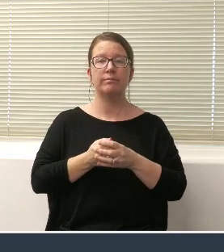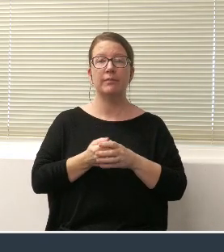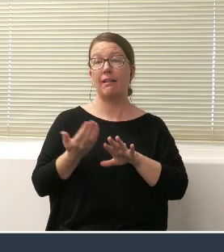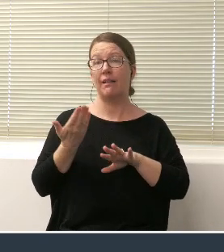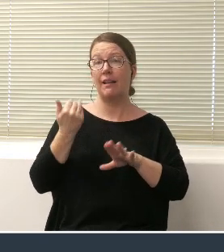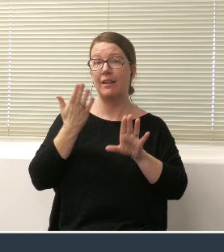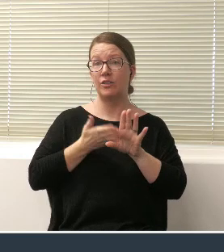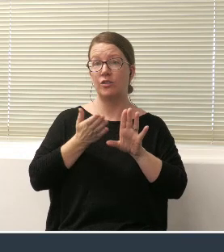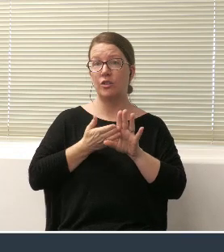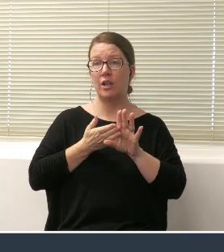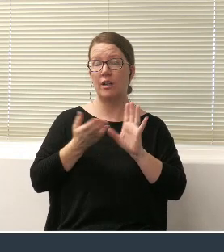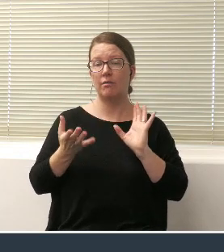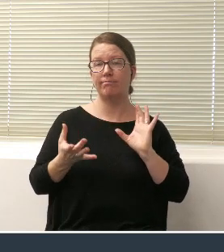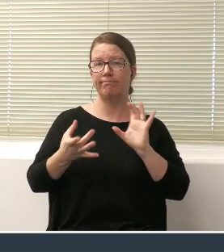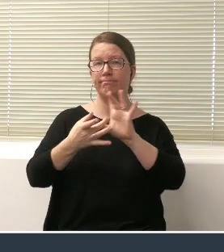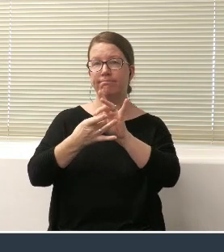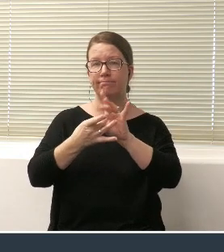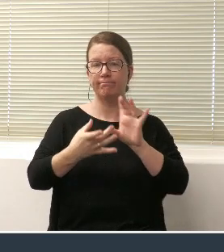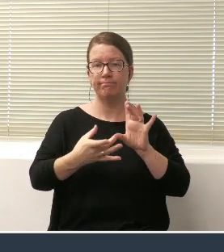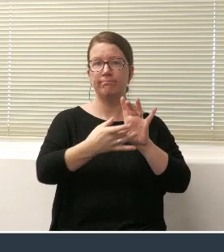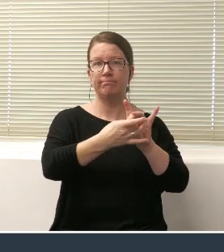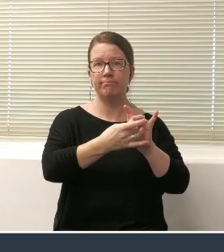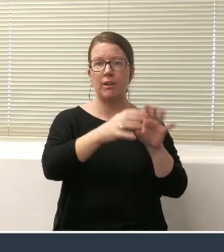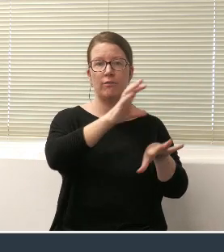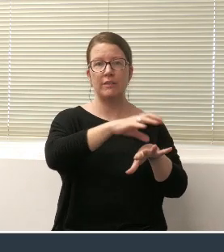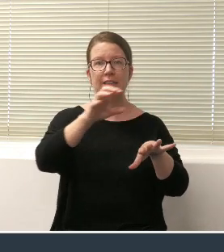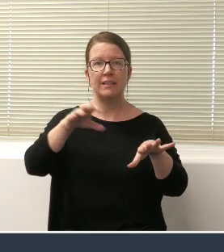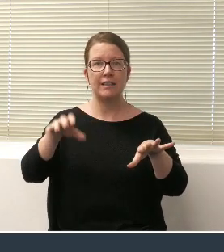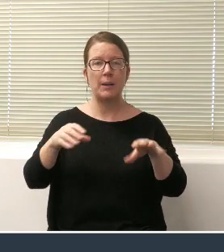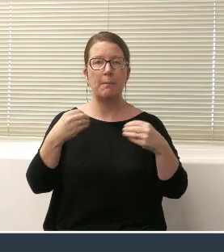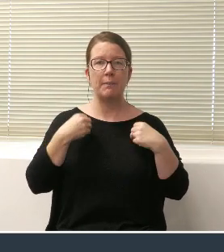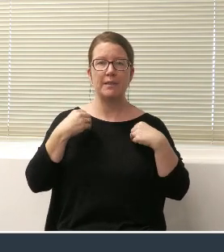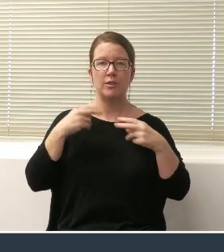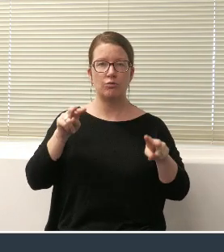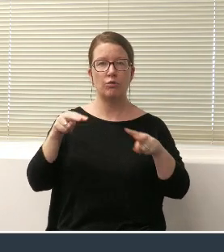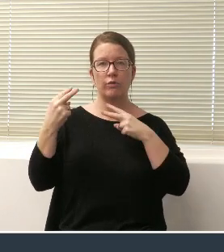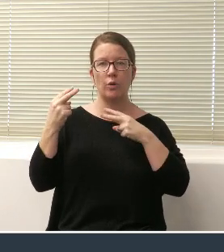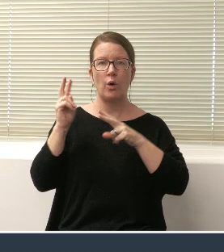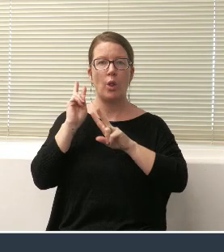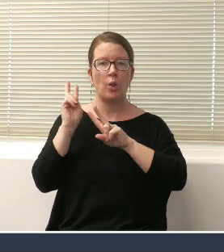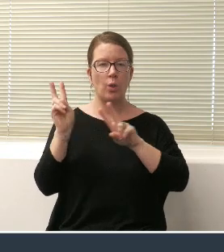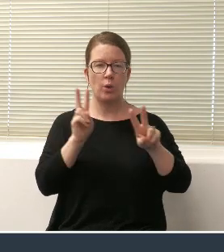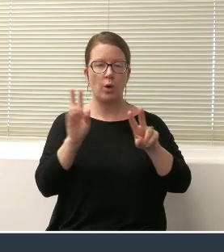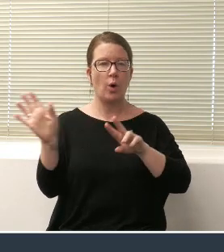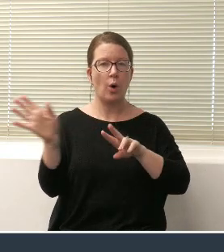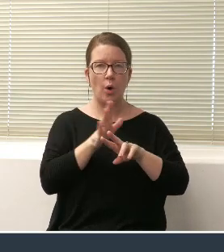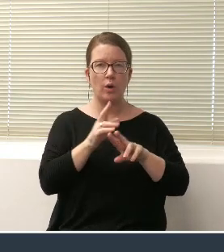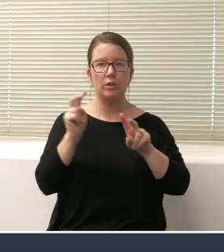last year we engaged with a facilities business review to look at all our tourism